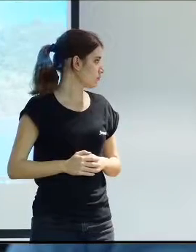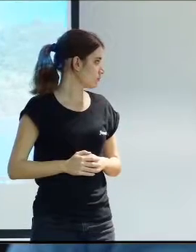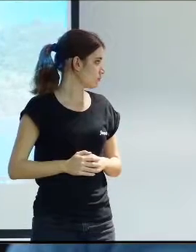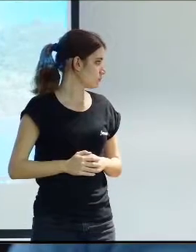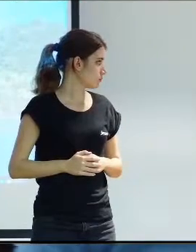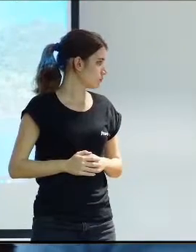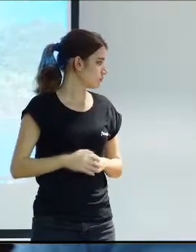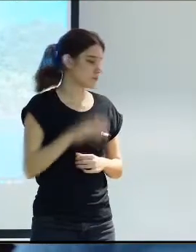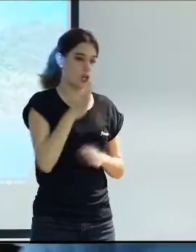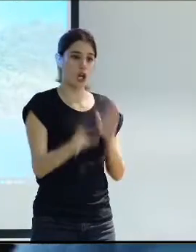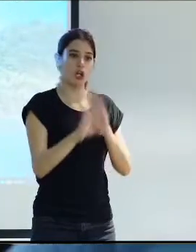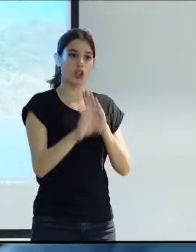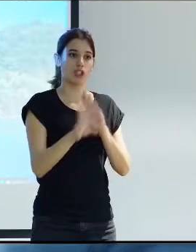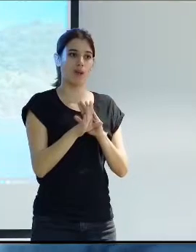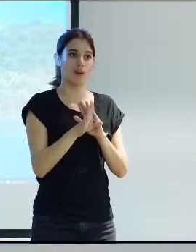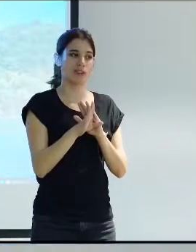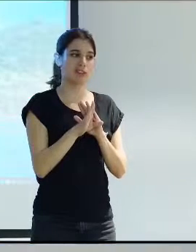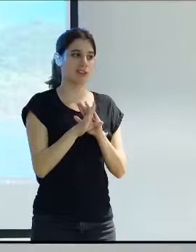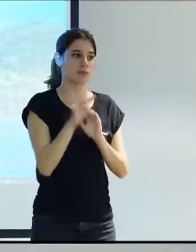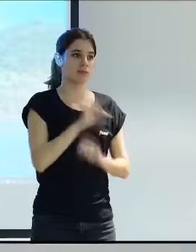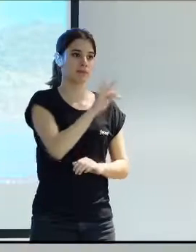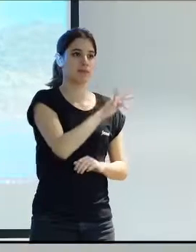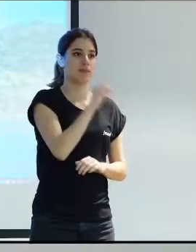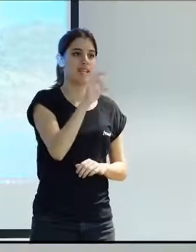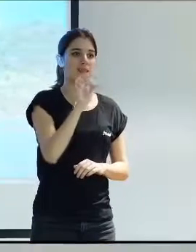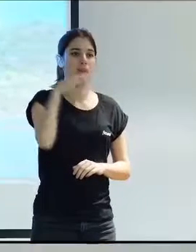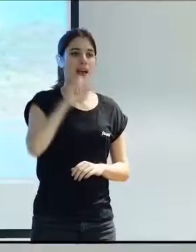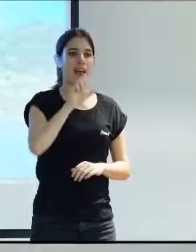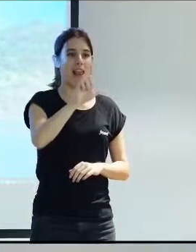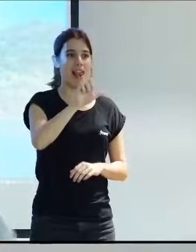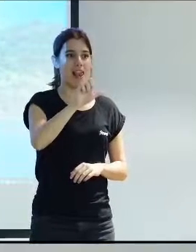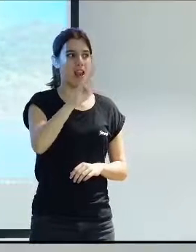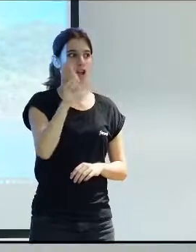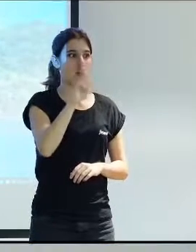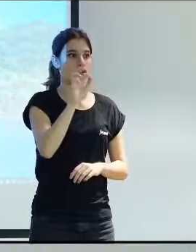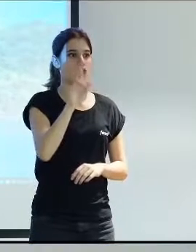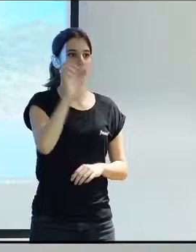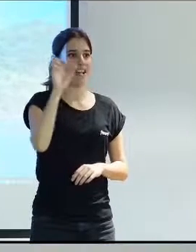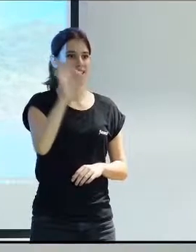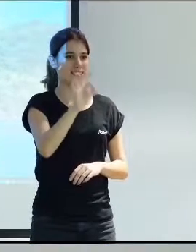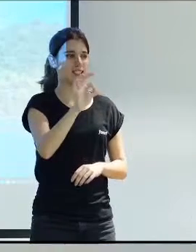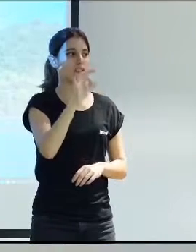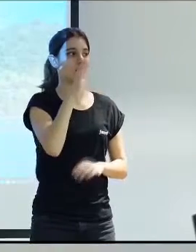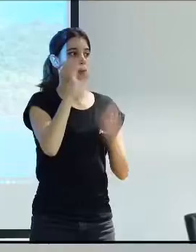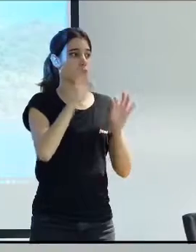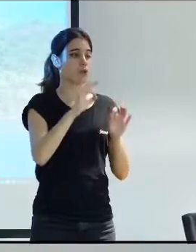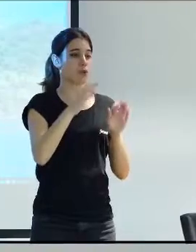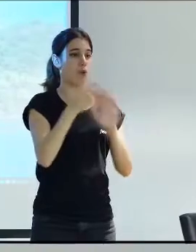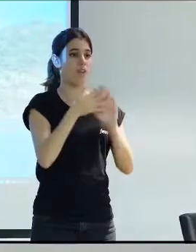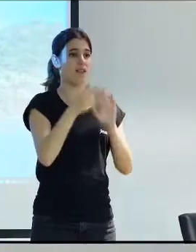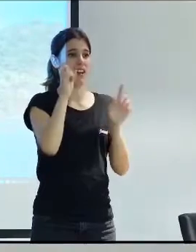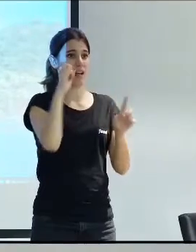Let's see. We're going to continue now with Ismael Llorens, and he's going to speak about